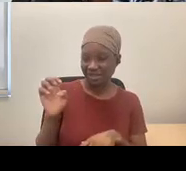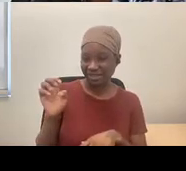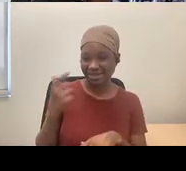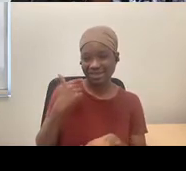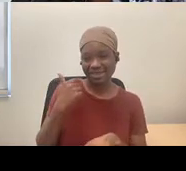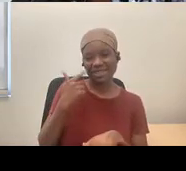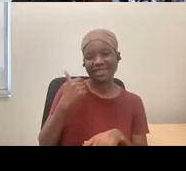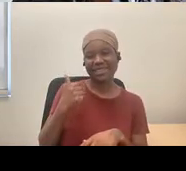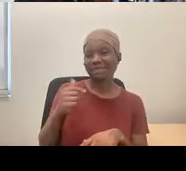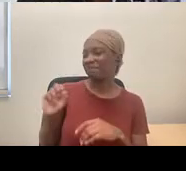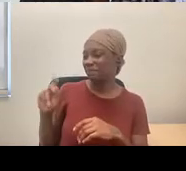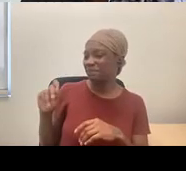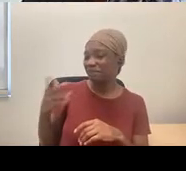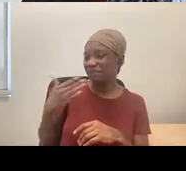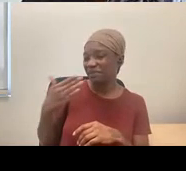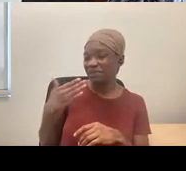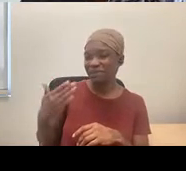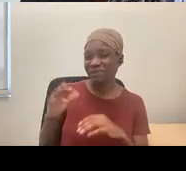Yeah. All right. Thank you. Cool.